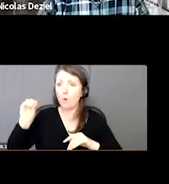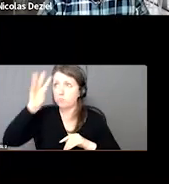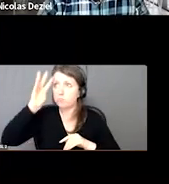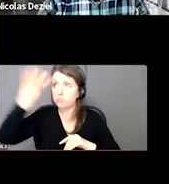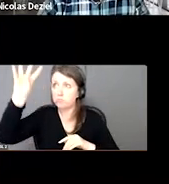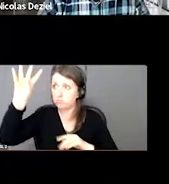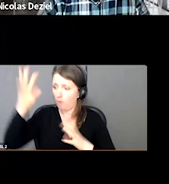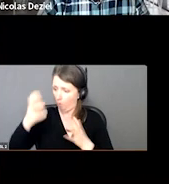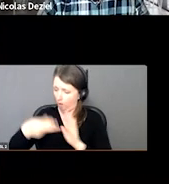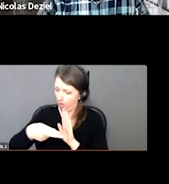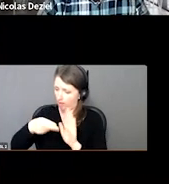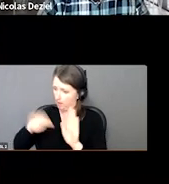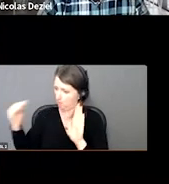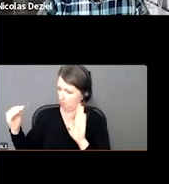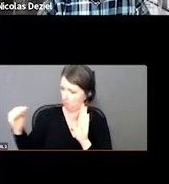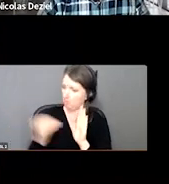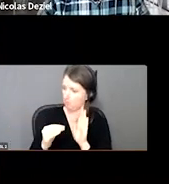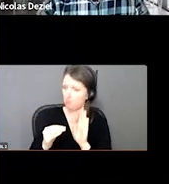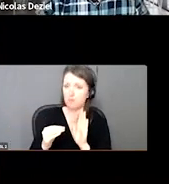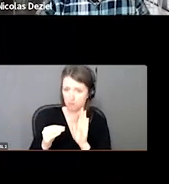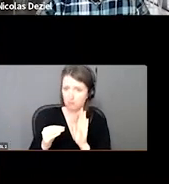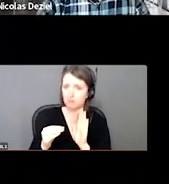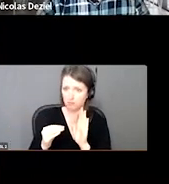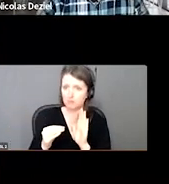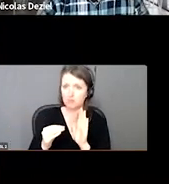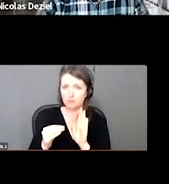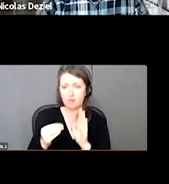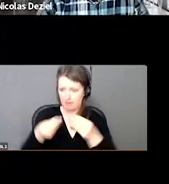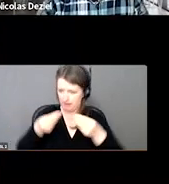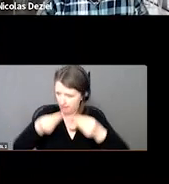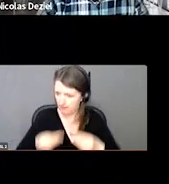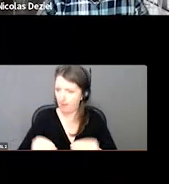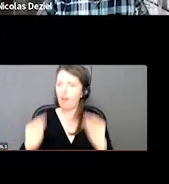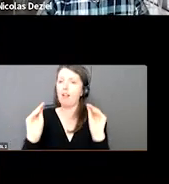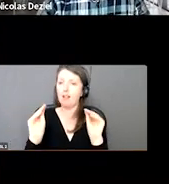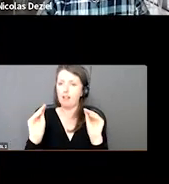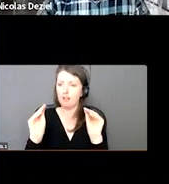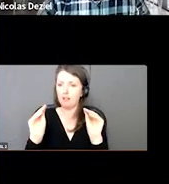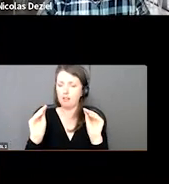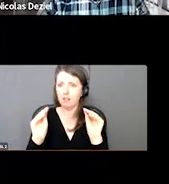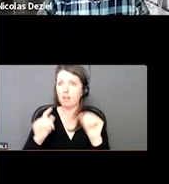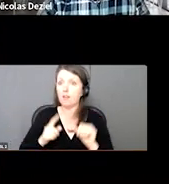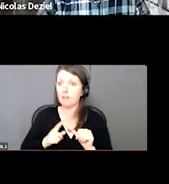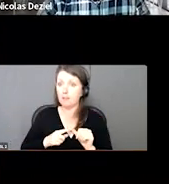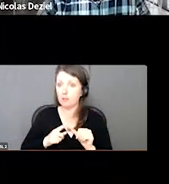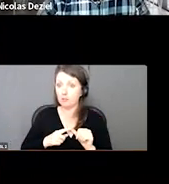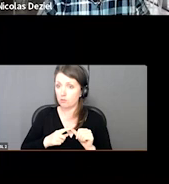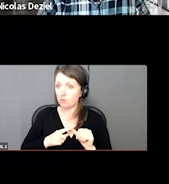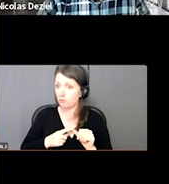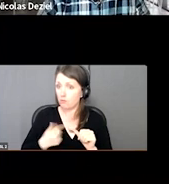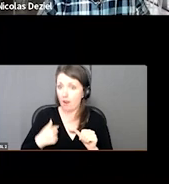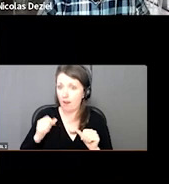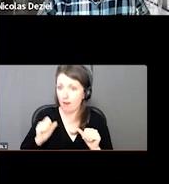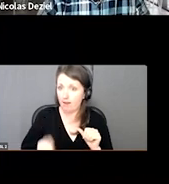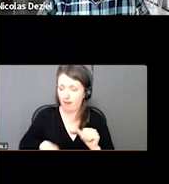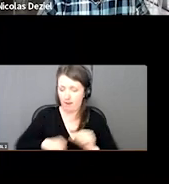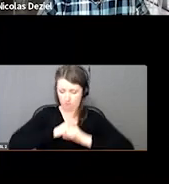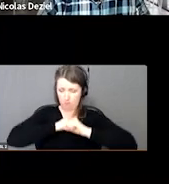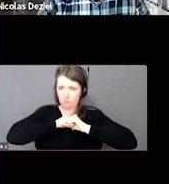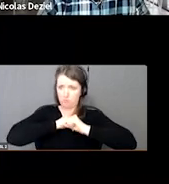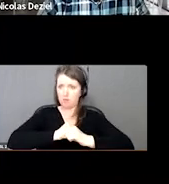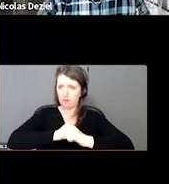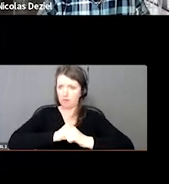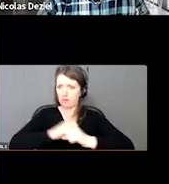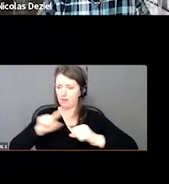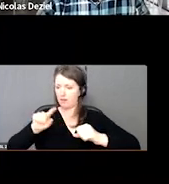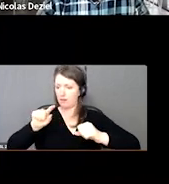label of the product that I want to sell in the marketplace. I can decide to protect that as a registered trademark,